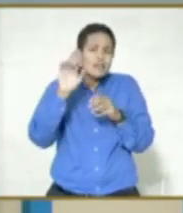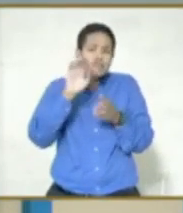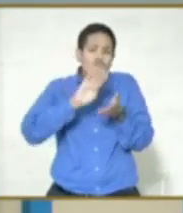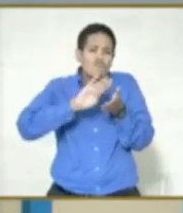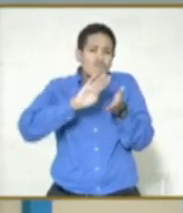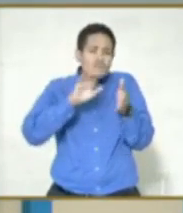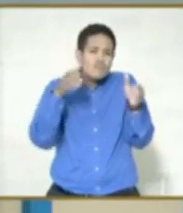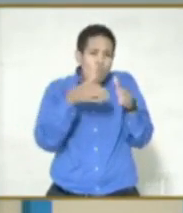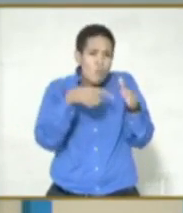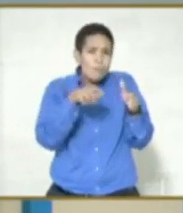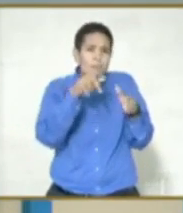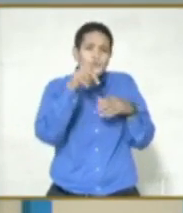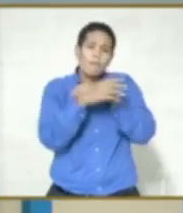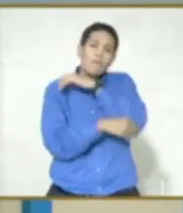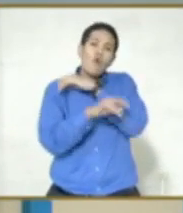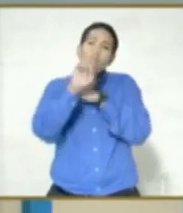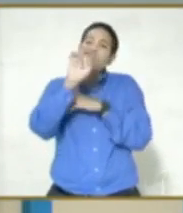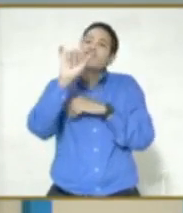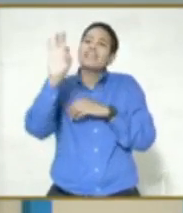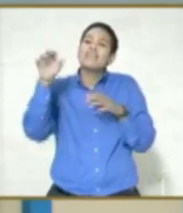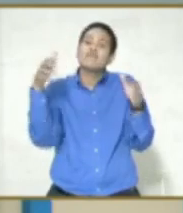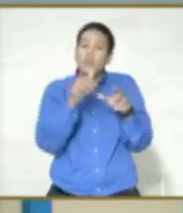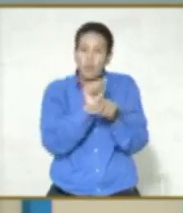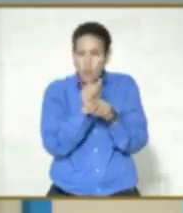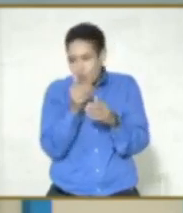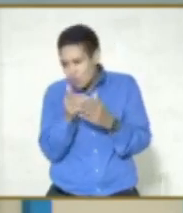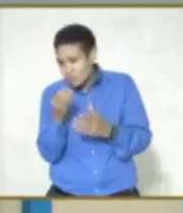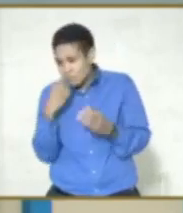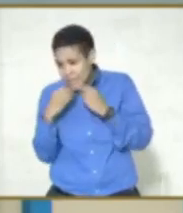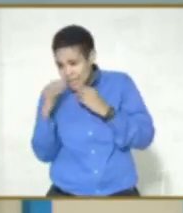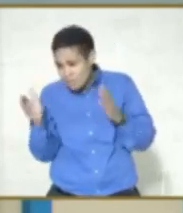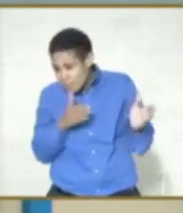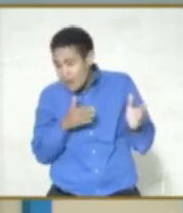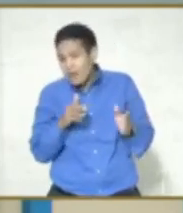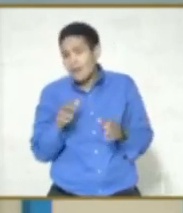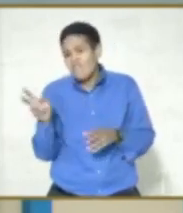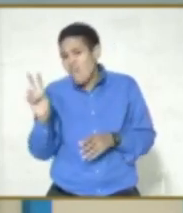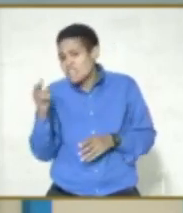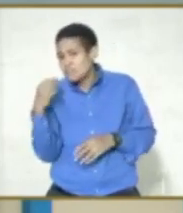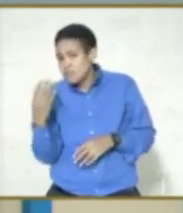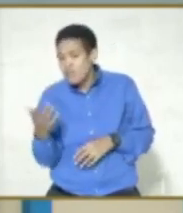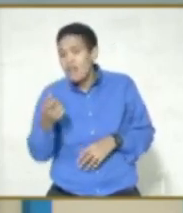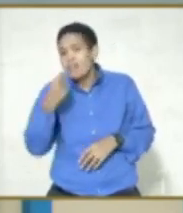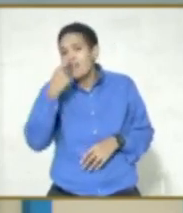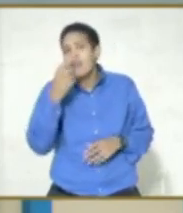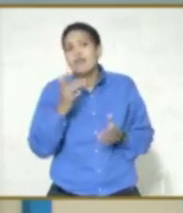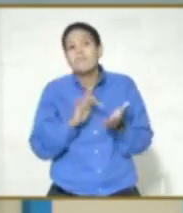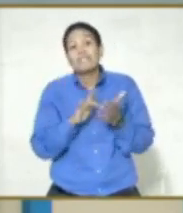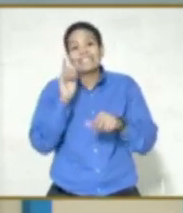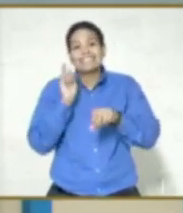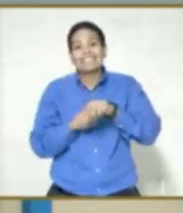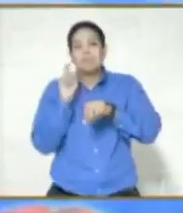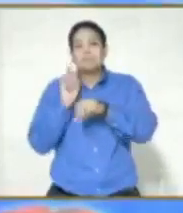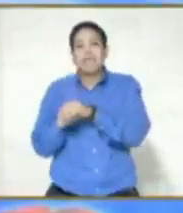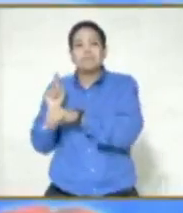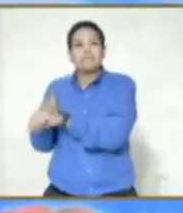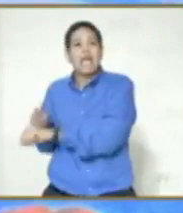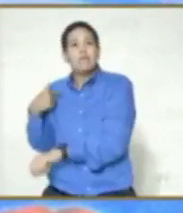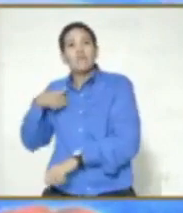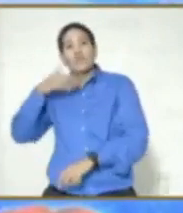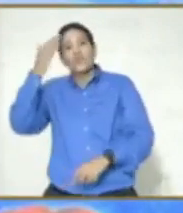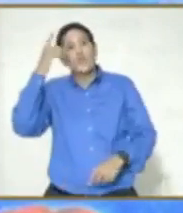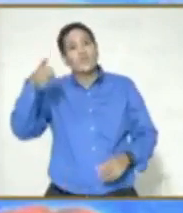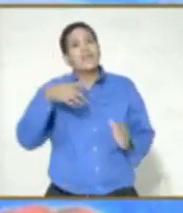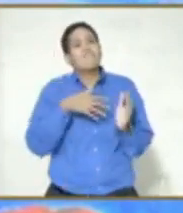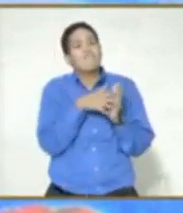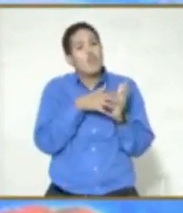sure they get their vitamins, that their meals are prepared, and that they get their drugs on time, because we know that they're vulnerable, and we